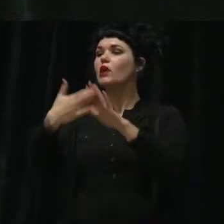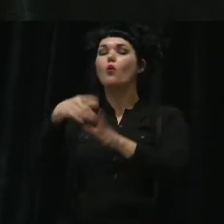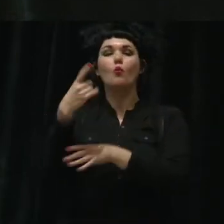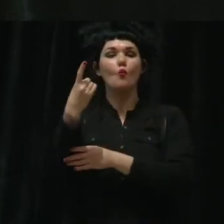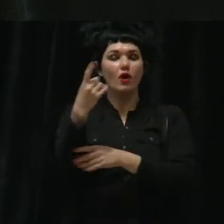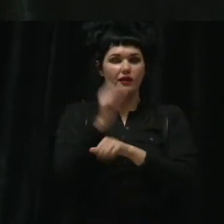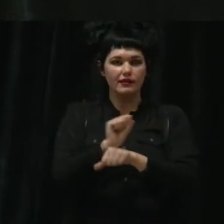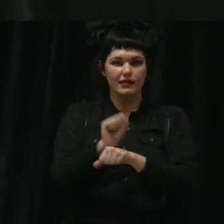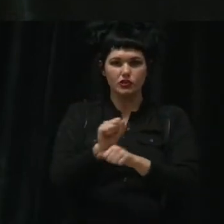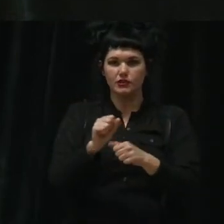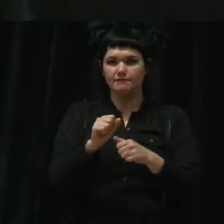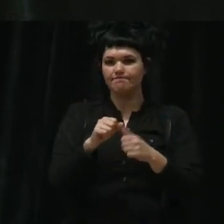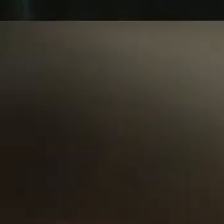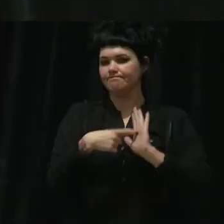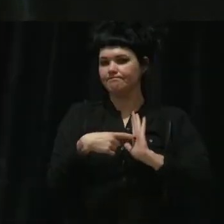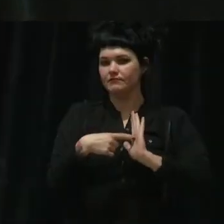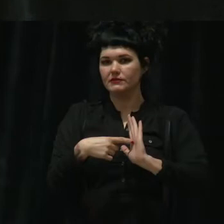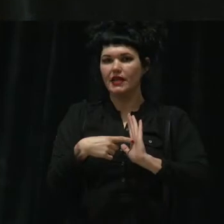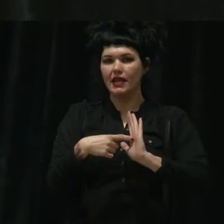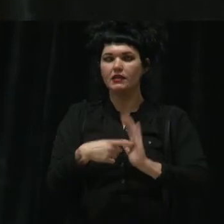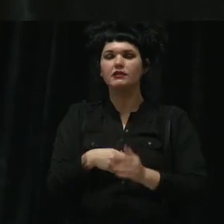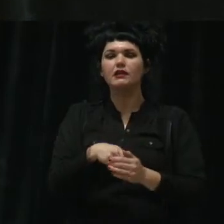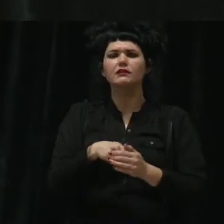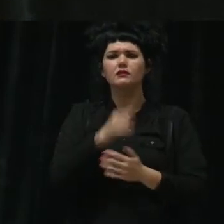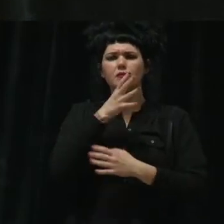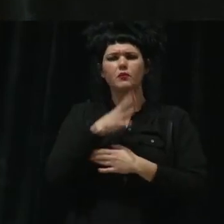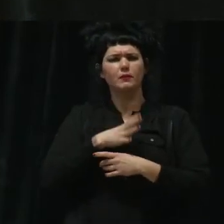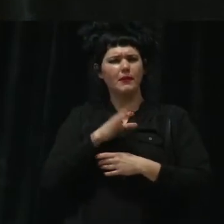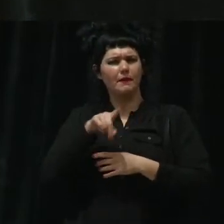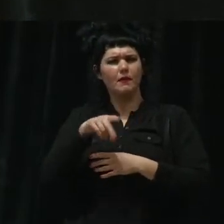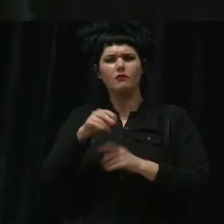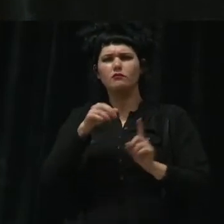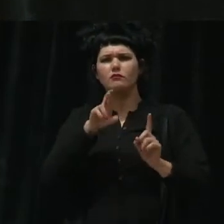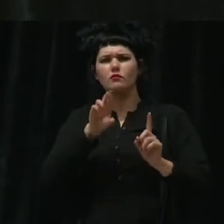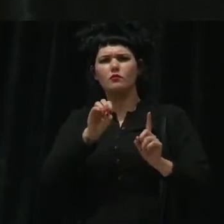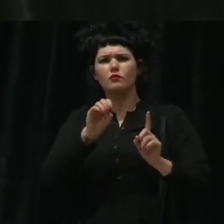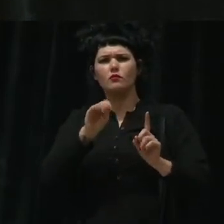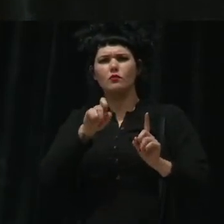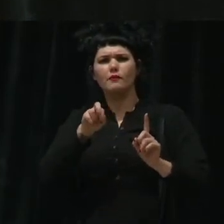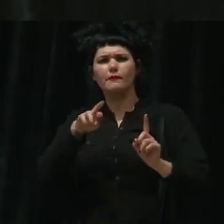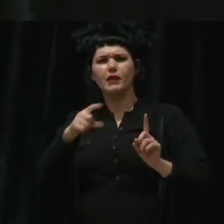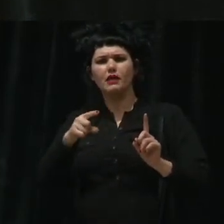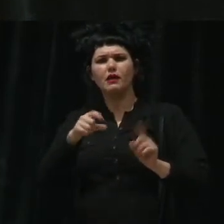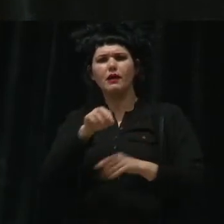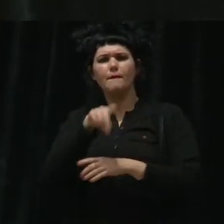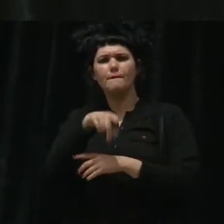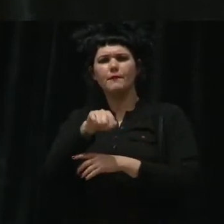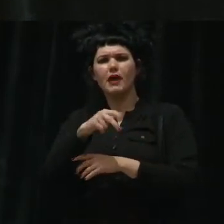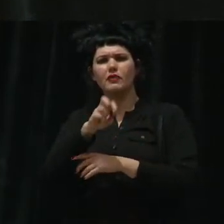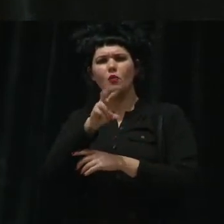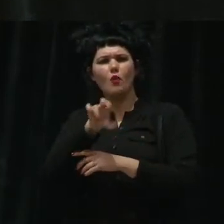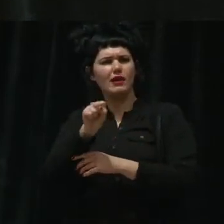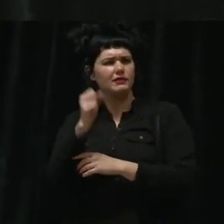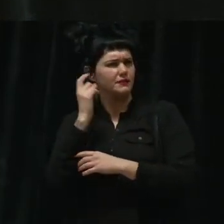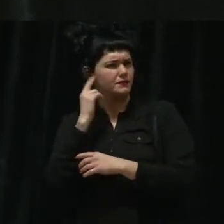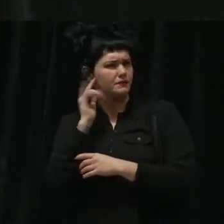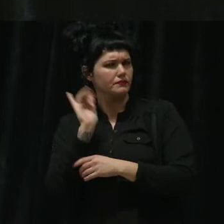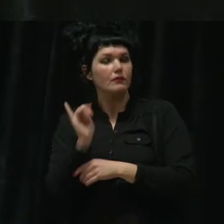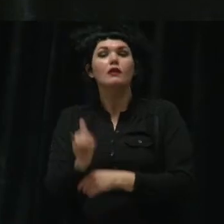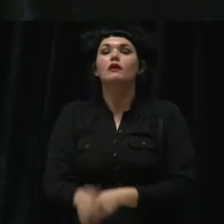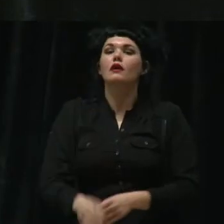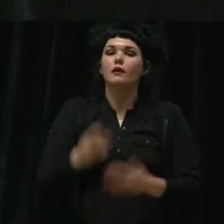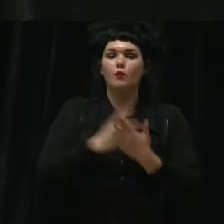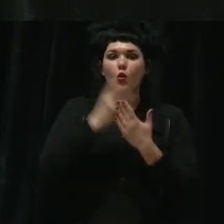as example, is the Wolverine Pathways Program, which I think you might have a thing. It is